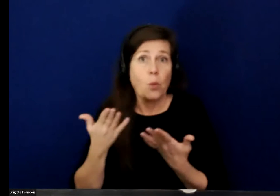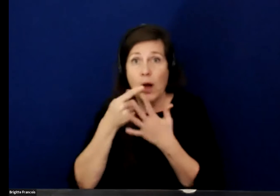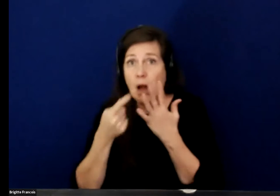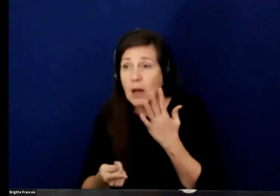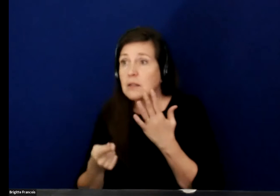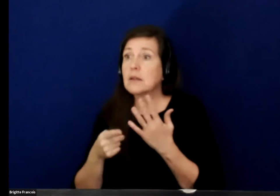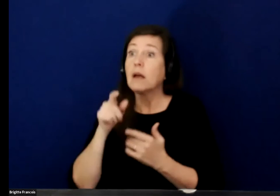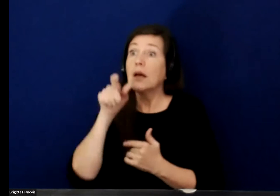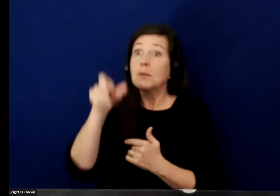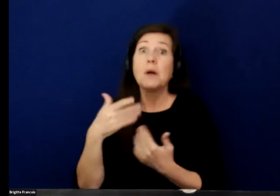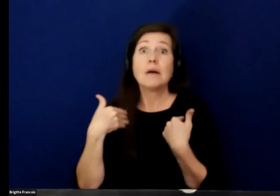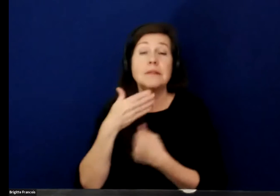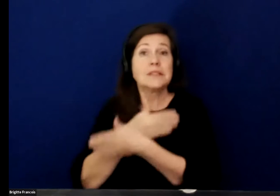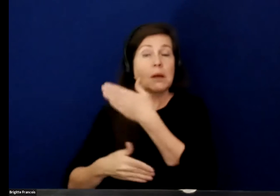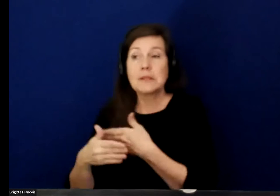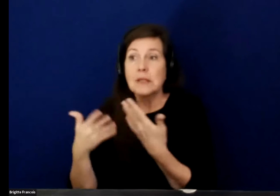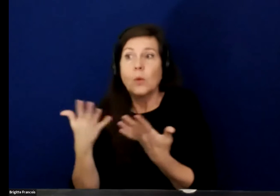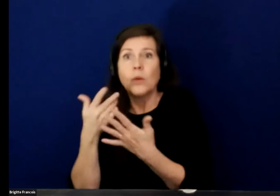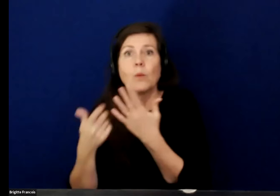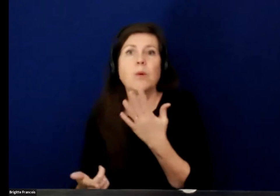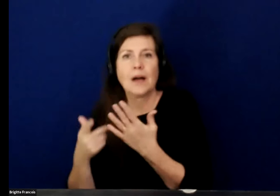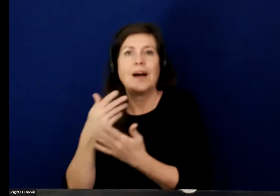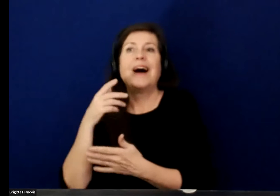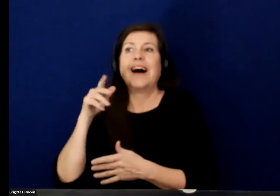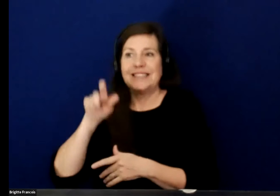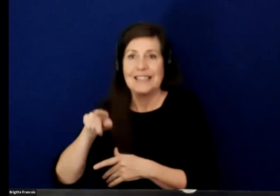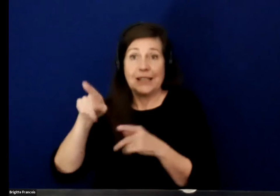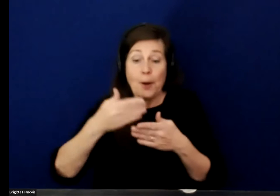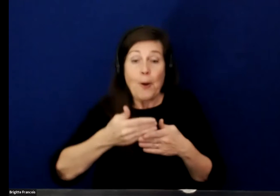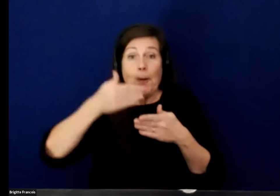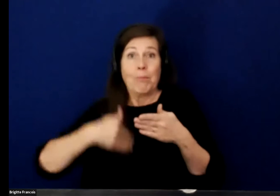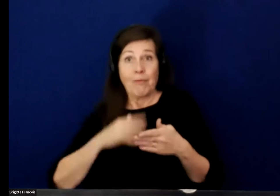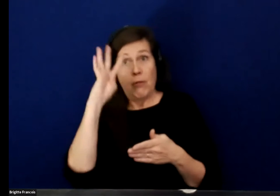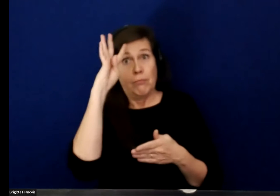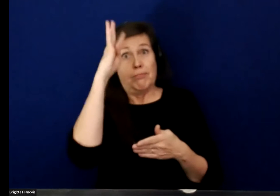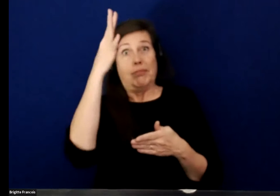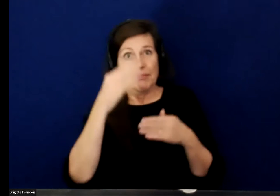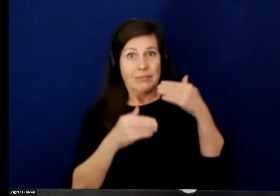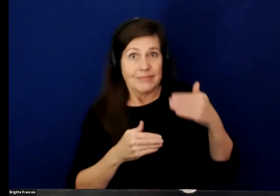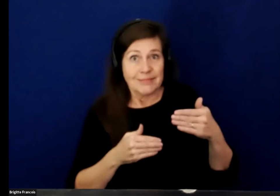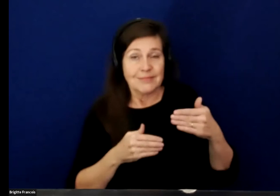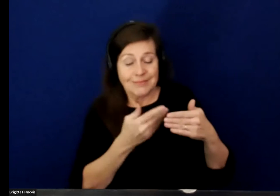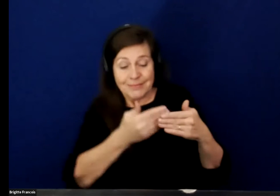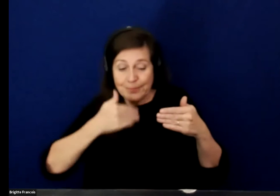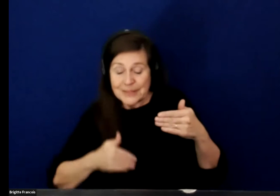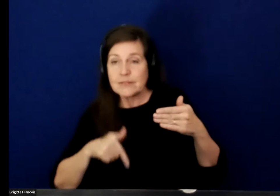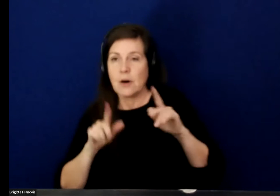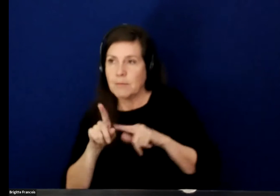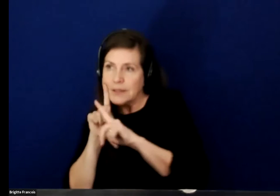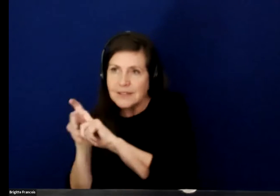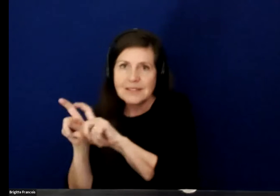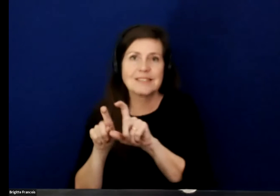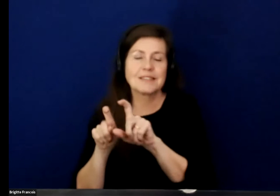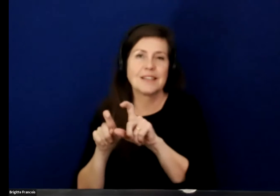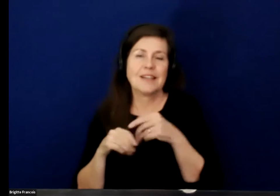Most often I think that projects are started for some kind of other reason, which is not really